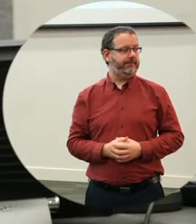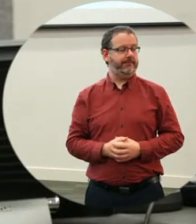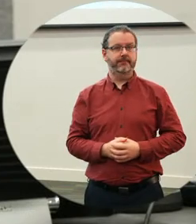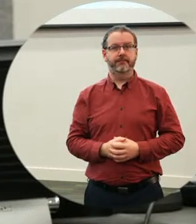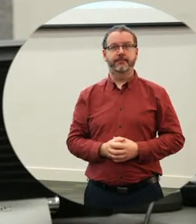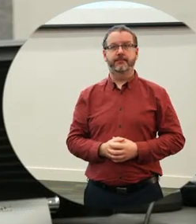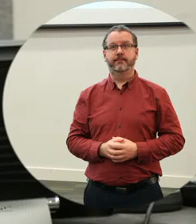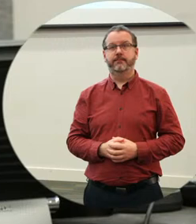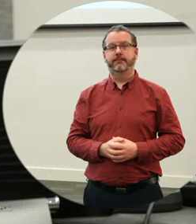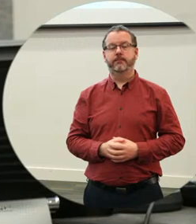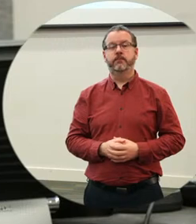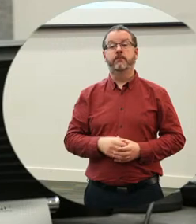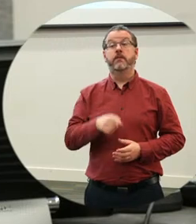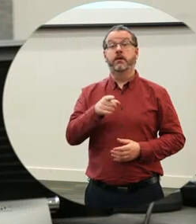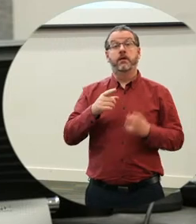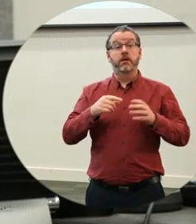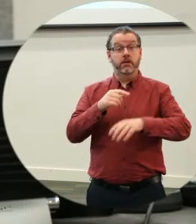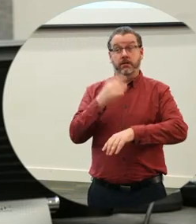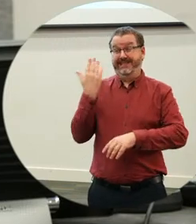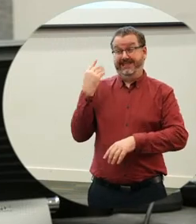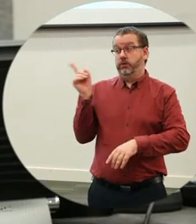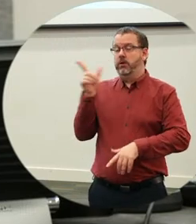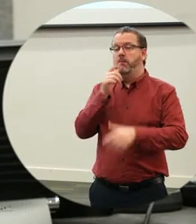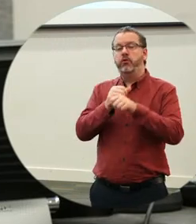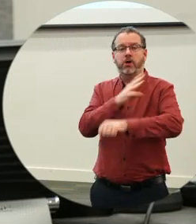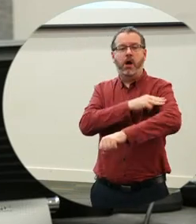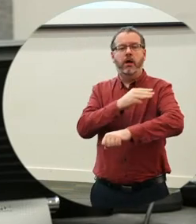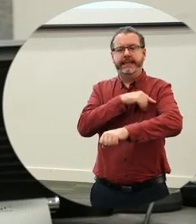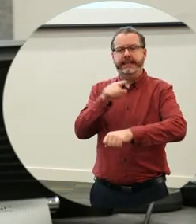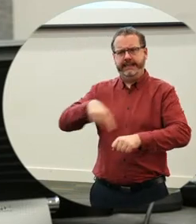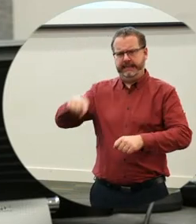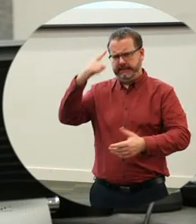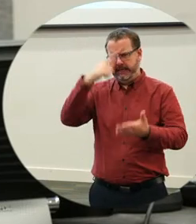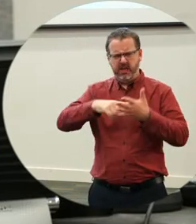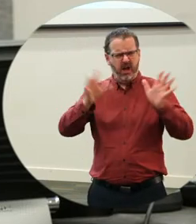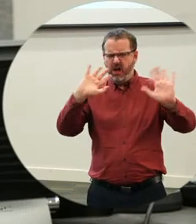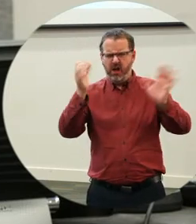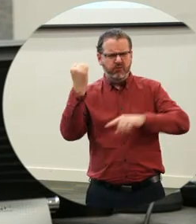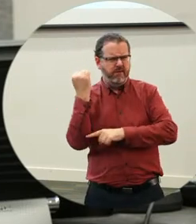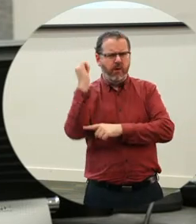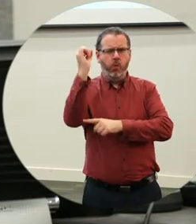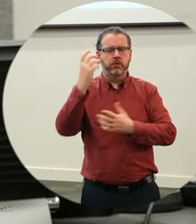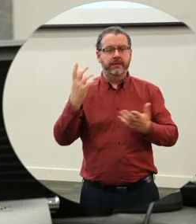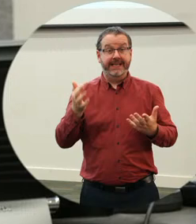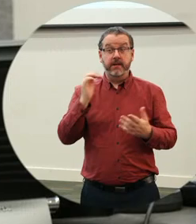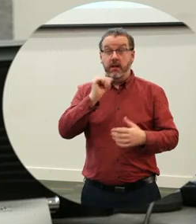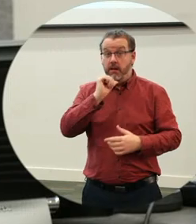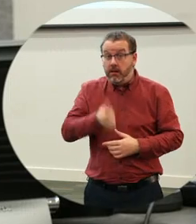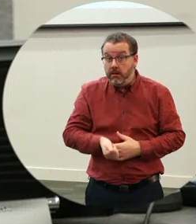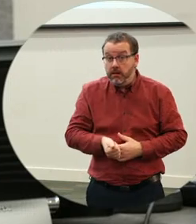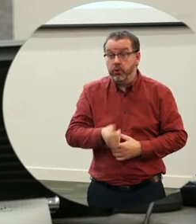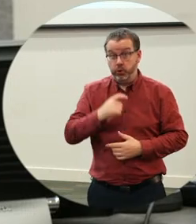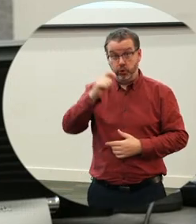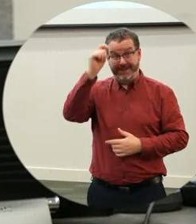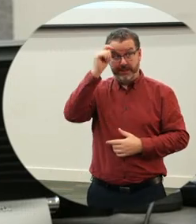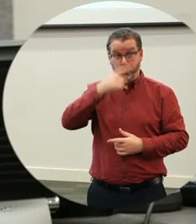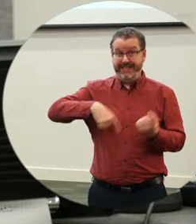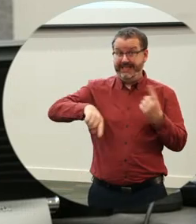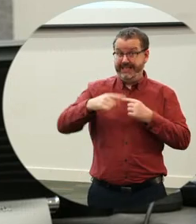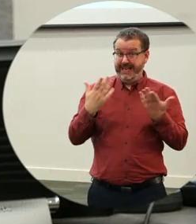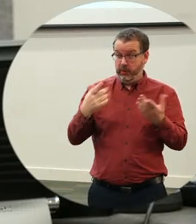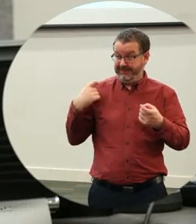if the Gardaí hadn't revolted, as you outlined, do you think that we would have had and still have an armed Garda